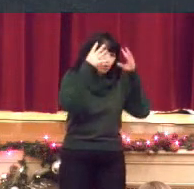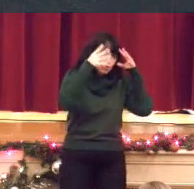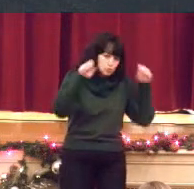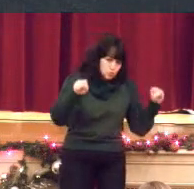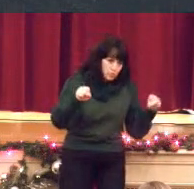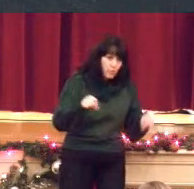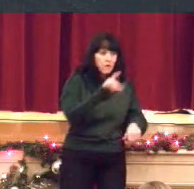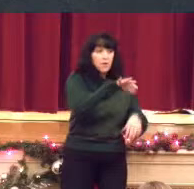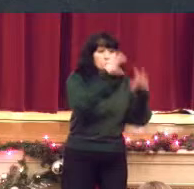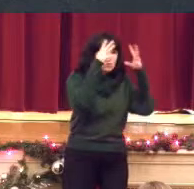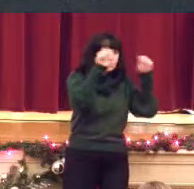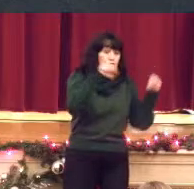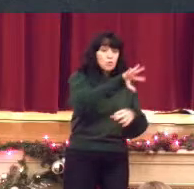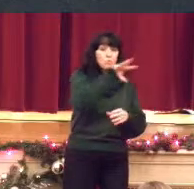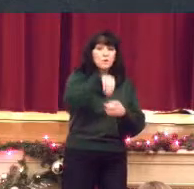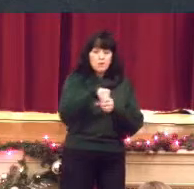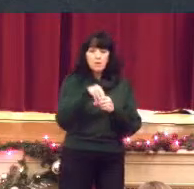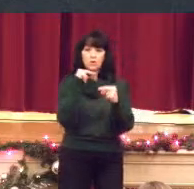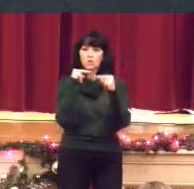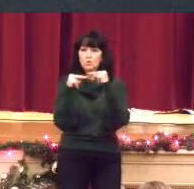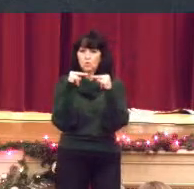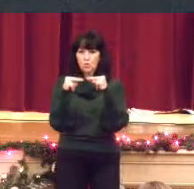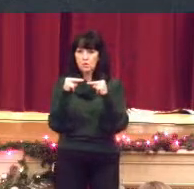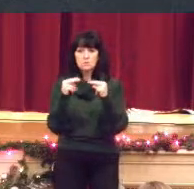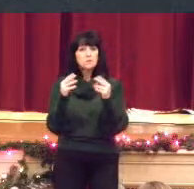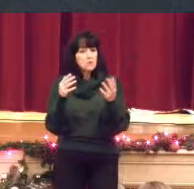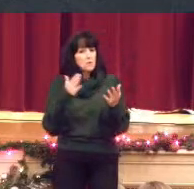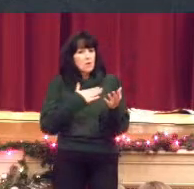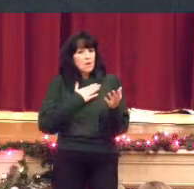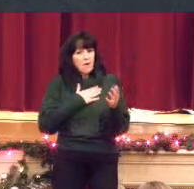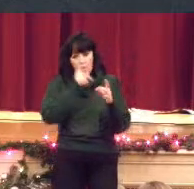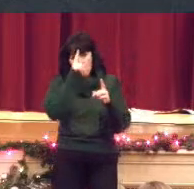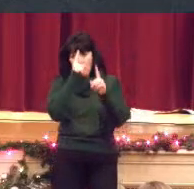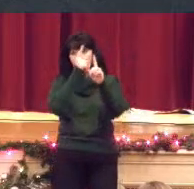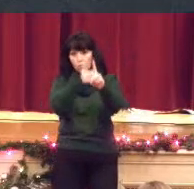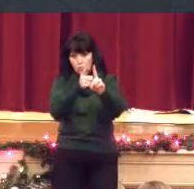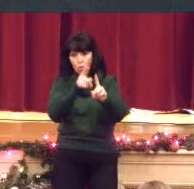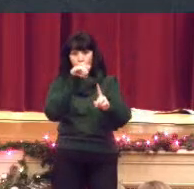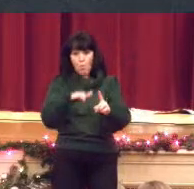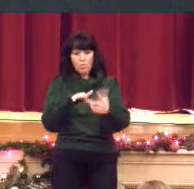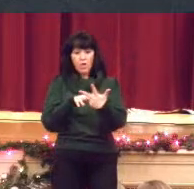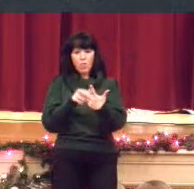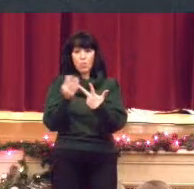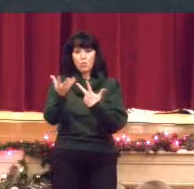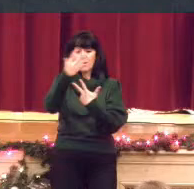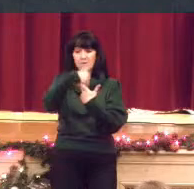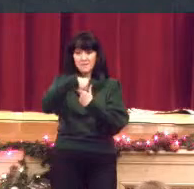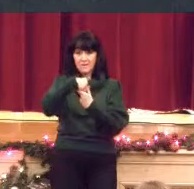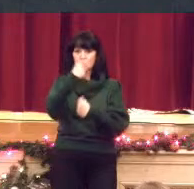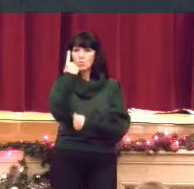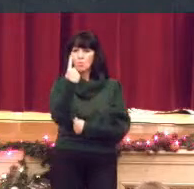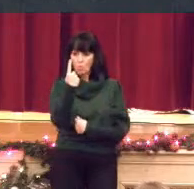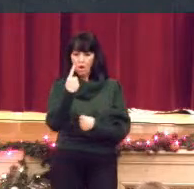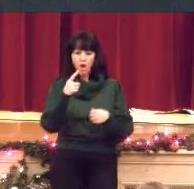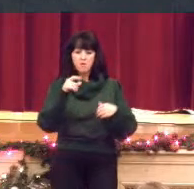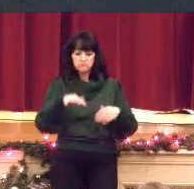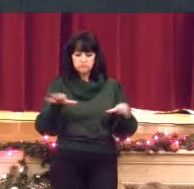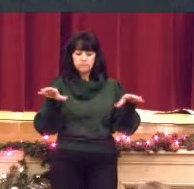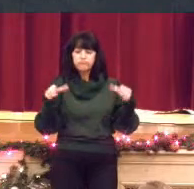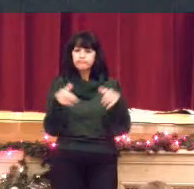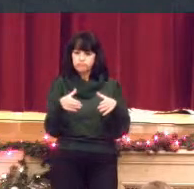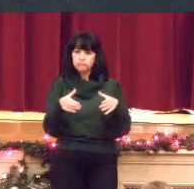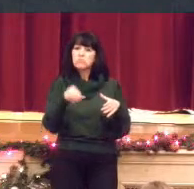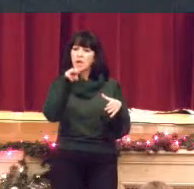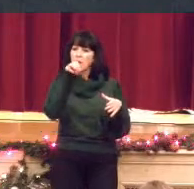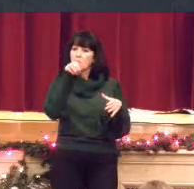that negotiation leads to a signing of an MOU so we could begin to plan for what this would look like. And I'm going to say the